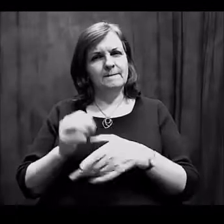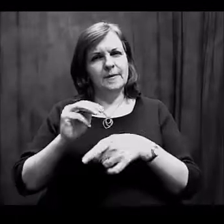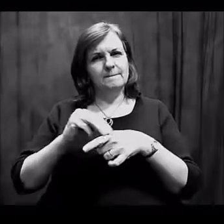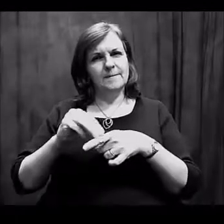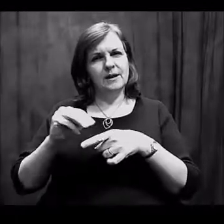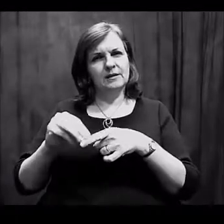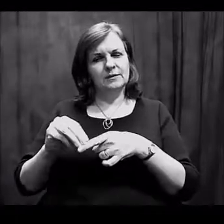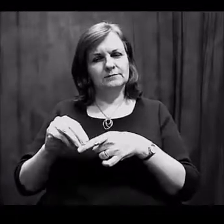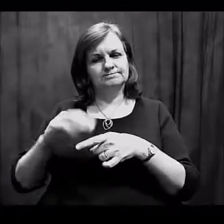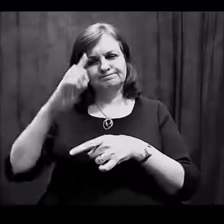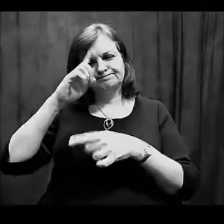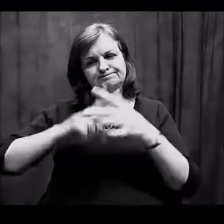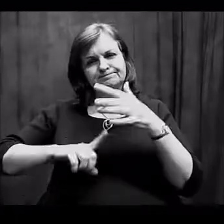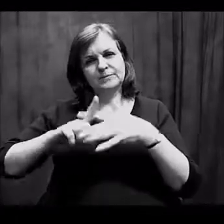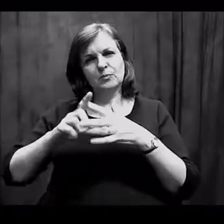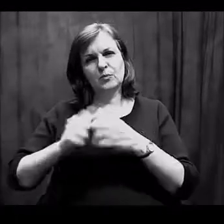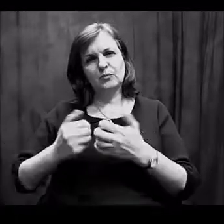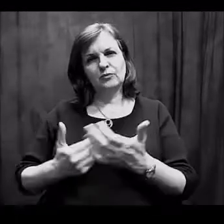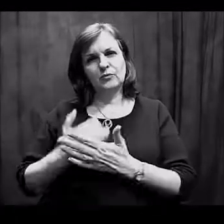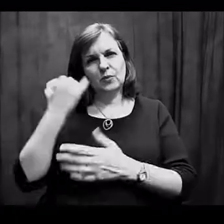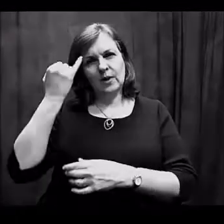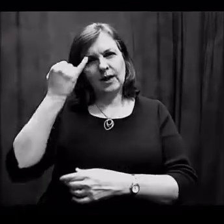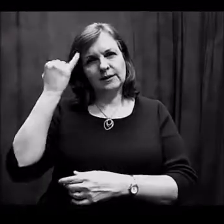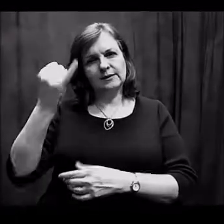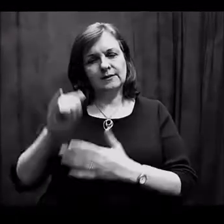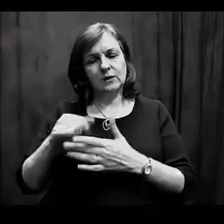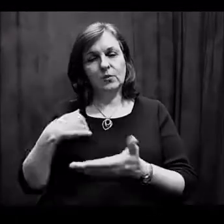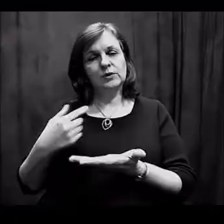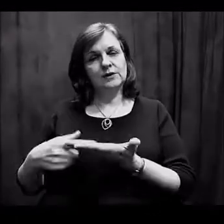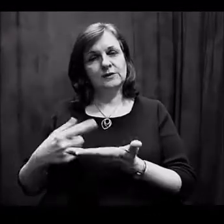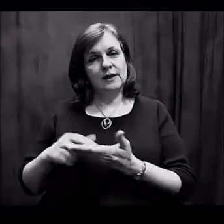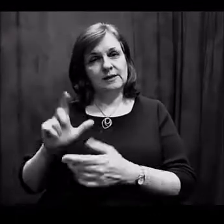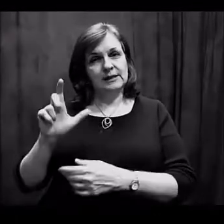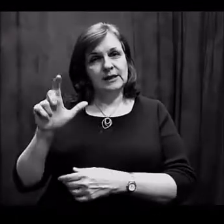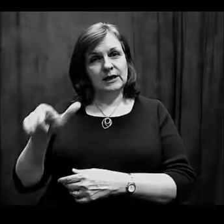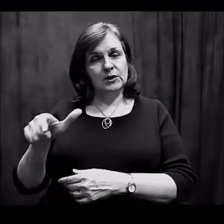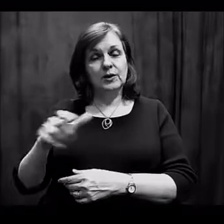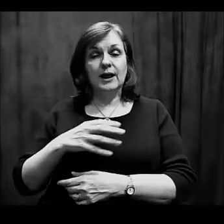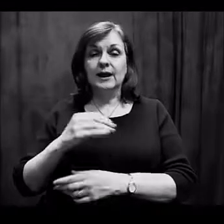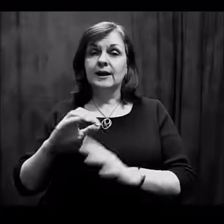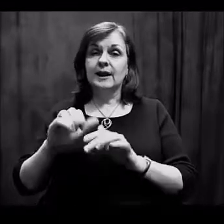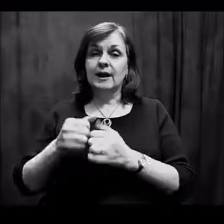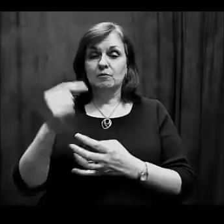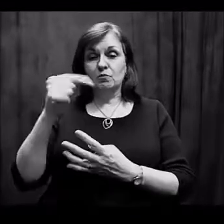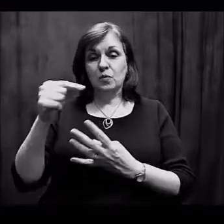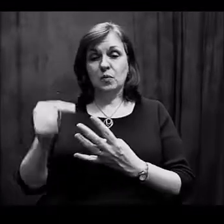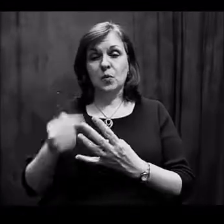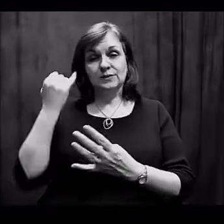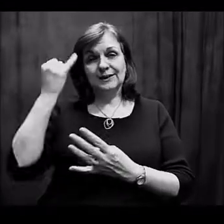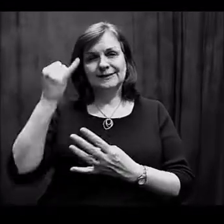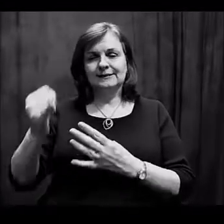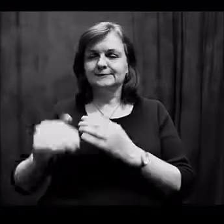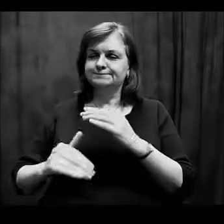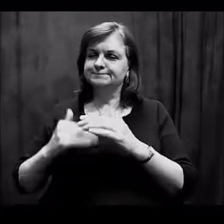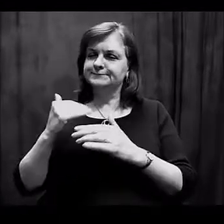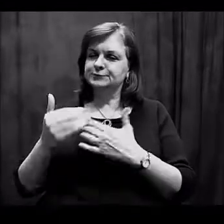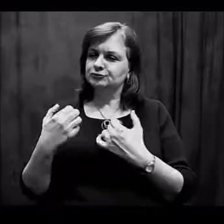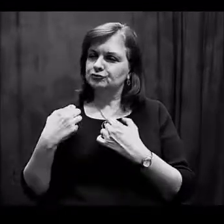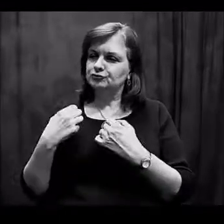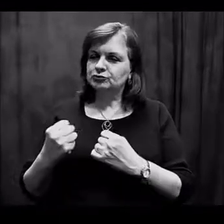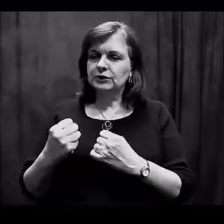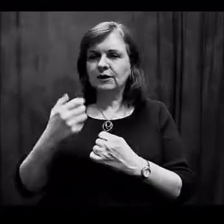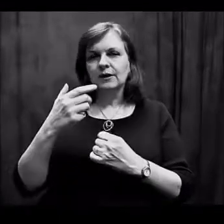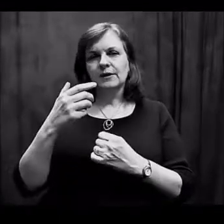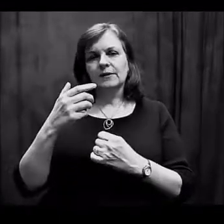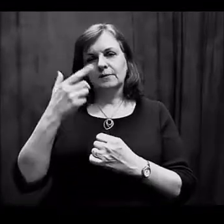that helped Mendel form new ideas that we're going to discuss later, and how those ideas